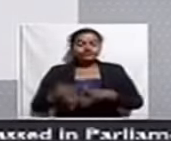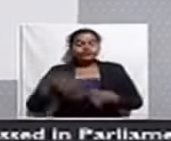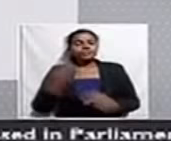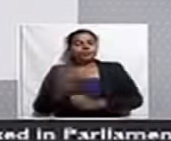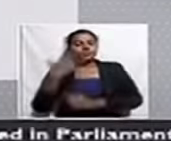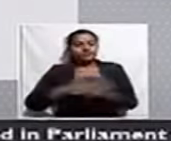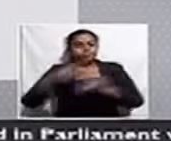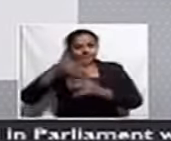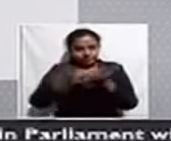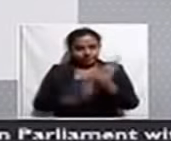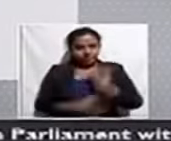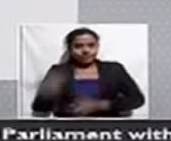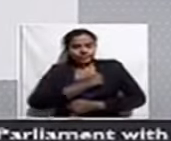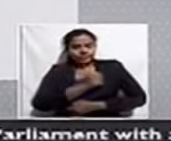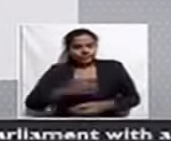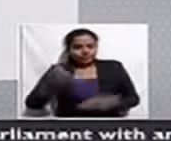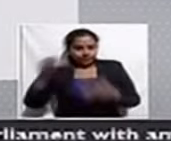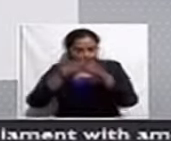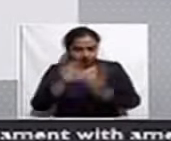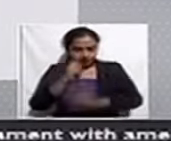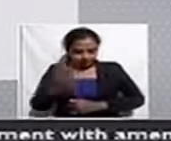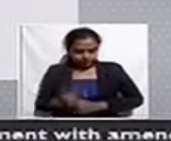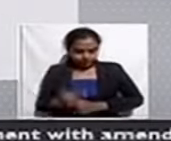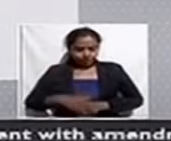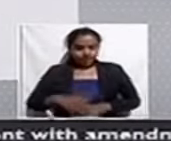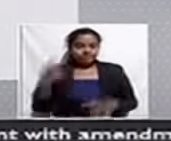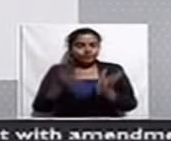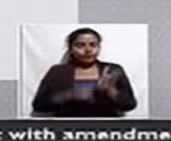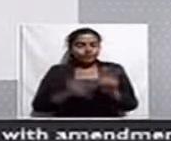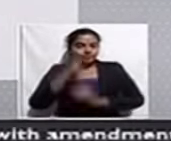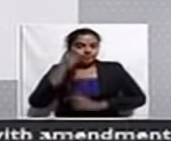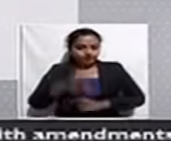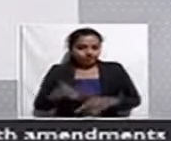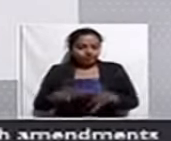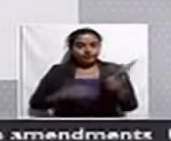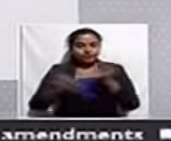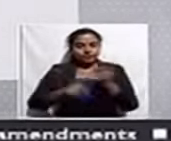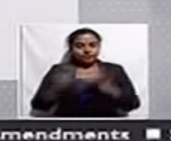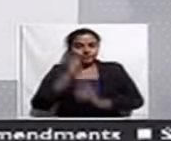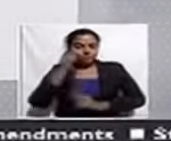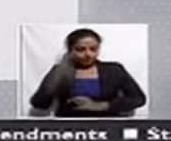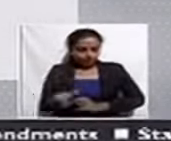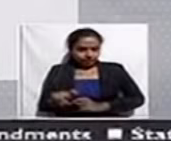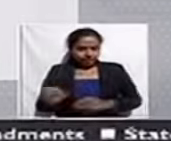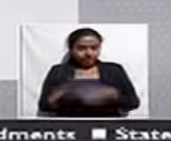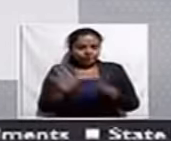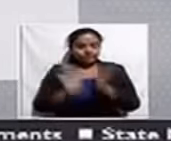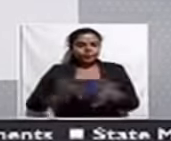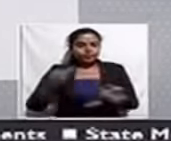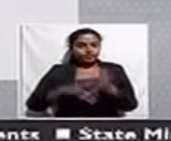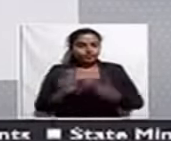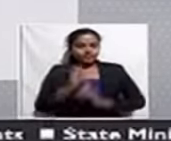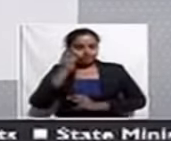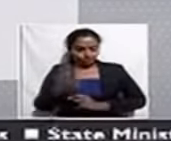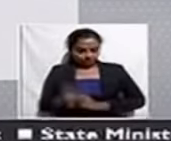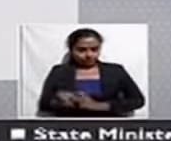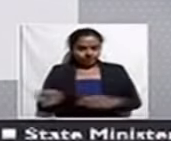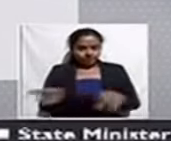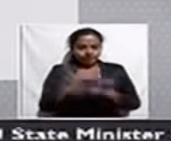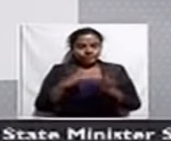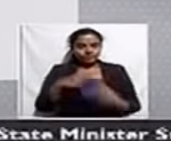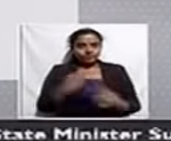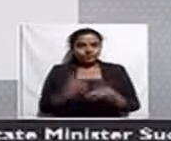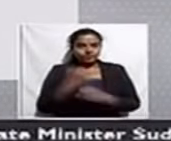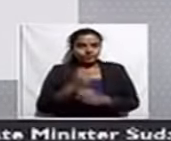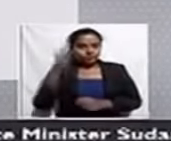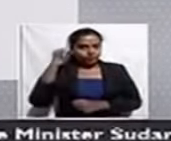bill are Indika Anuruddha, Upul Mahendra Rajapaksa, Sahan Pradeep Vitana, Kokila Gunawardana, Nalin